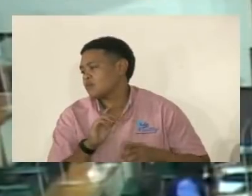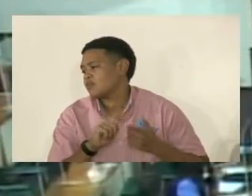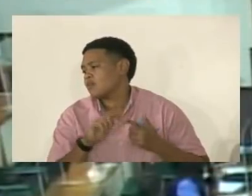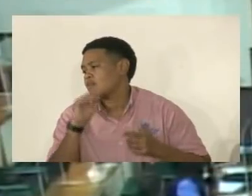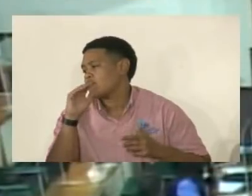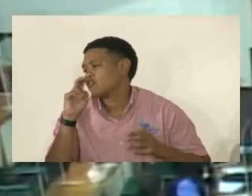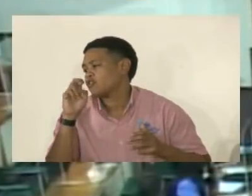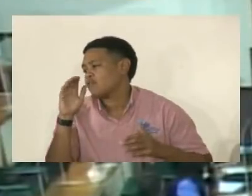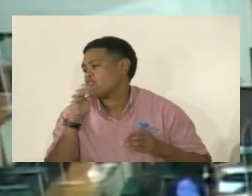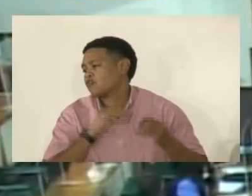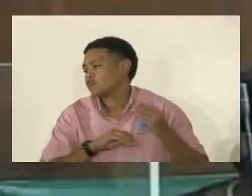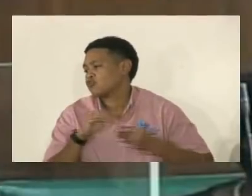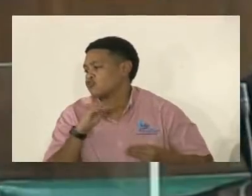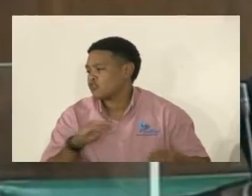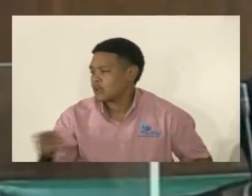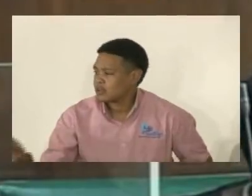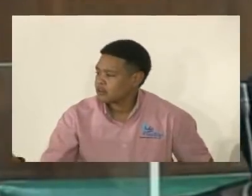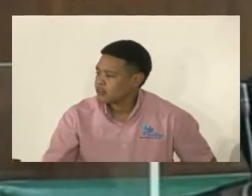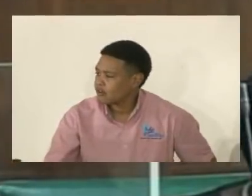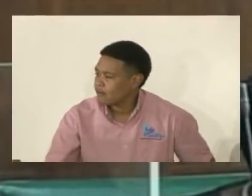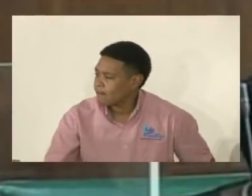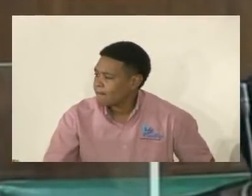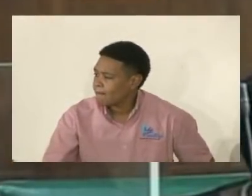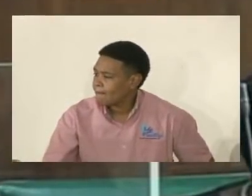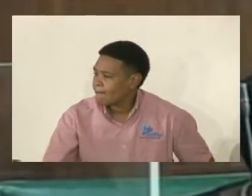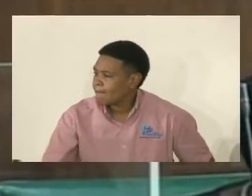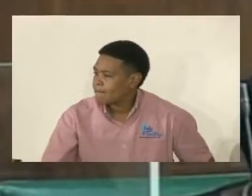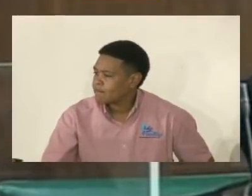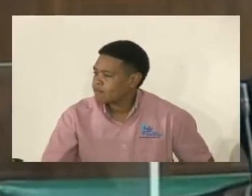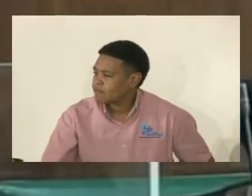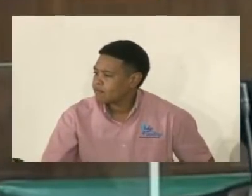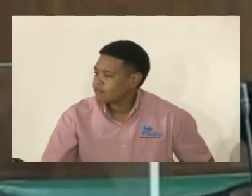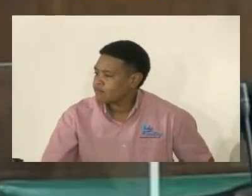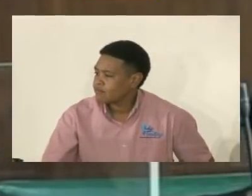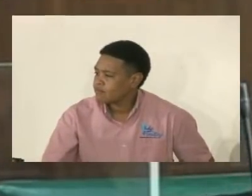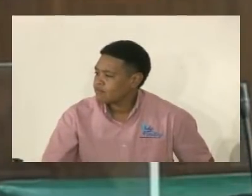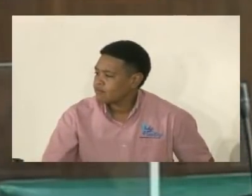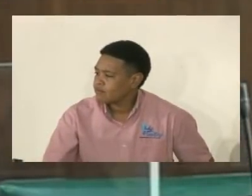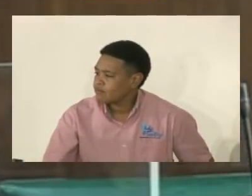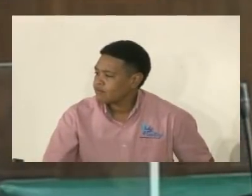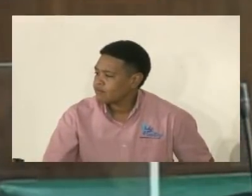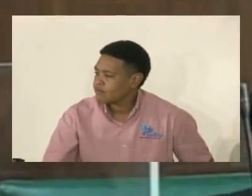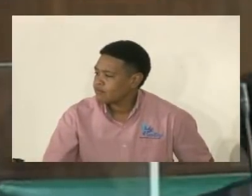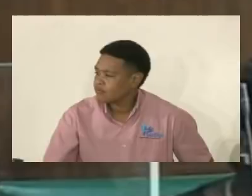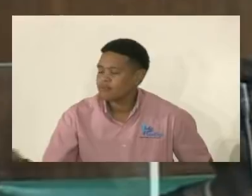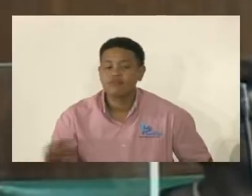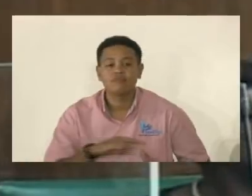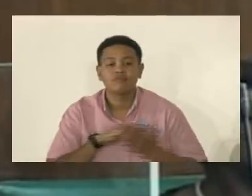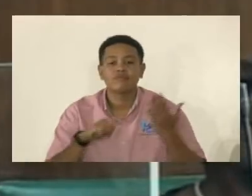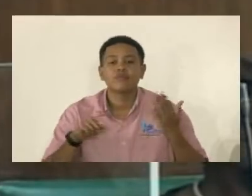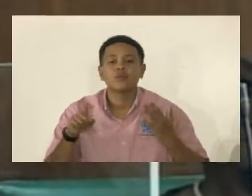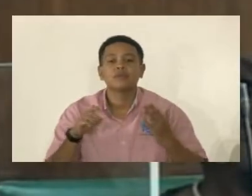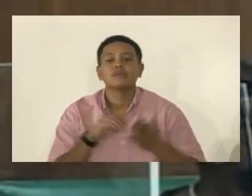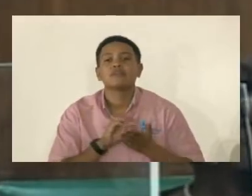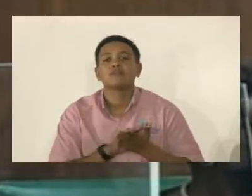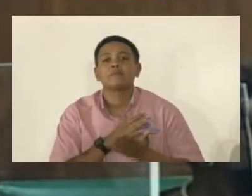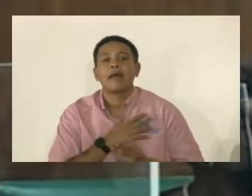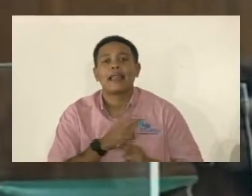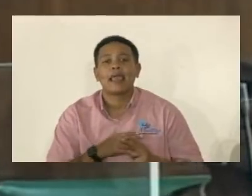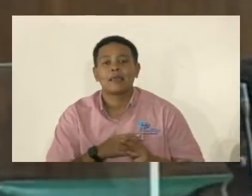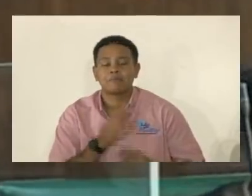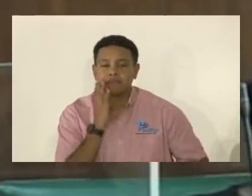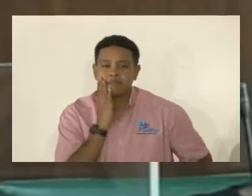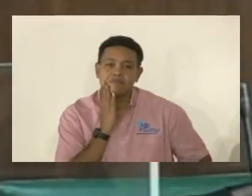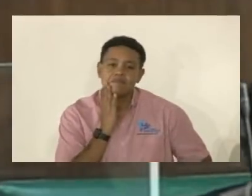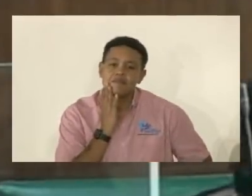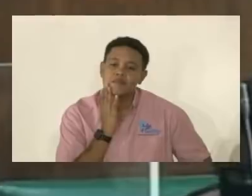Foreign Affairs and Foreign Trade the following question tabled in my name. May